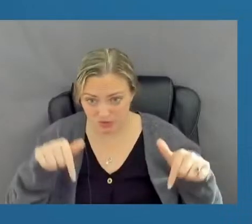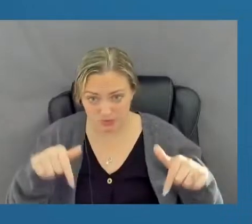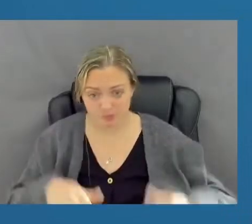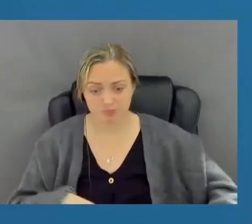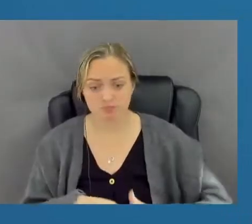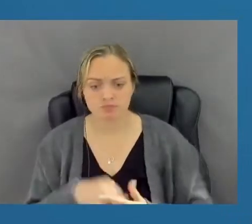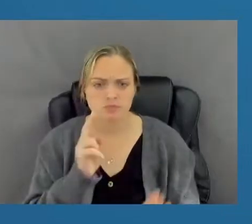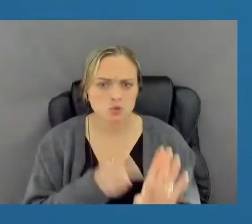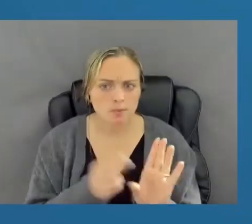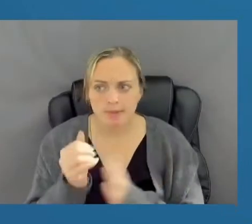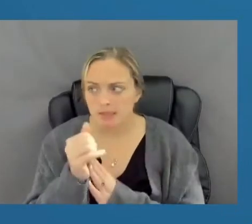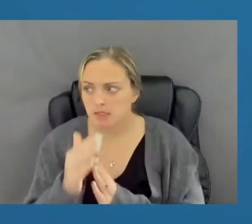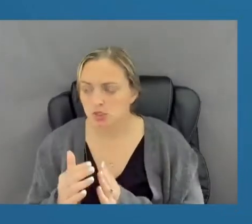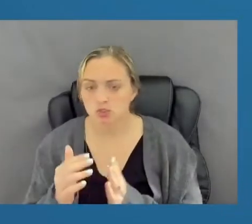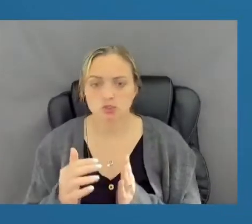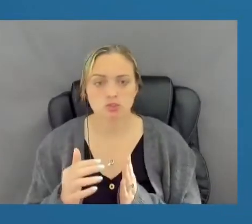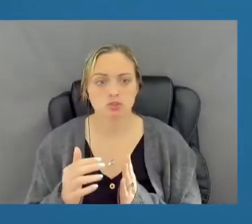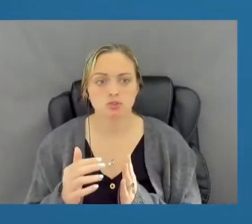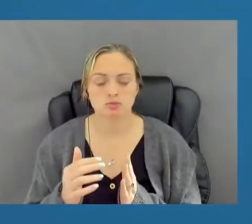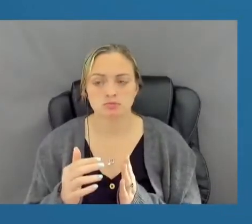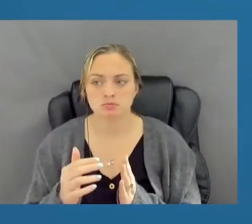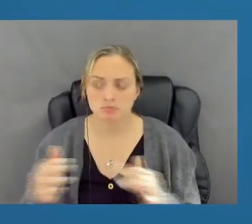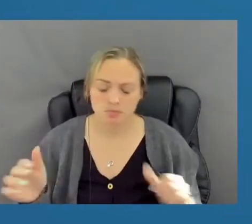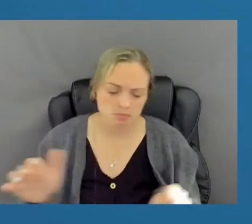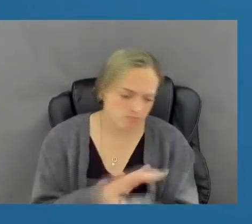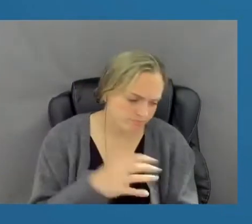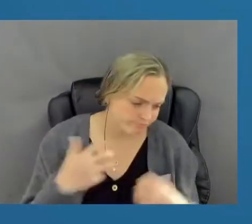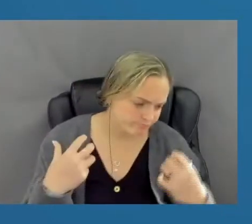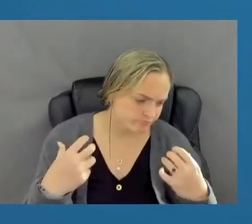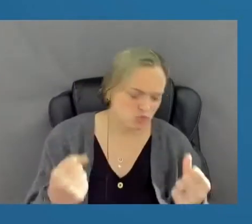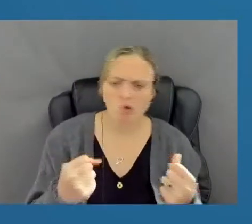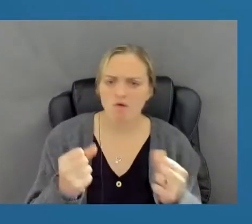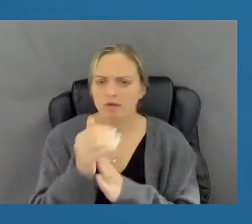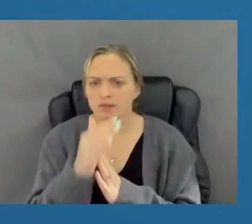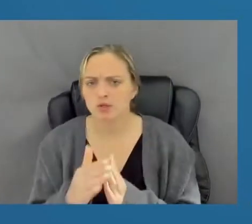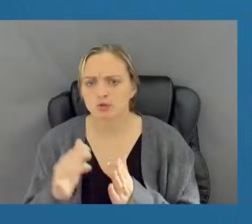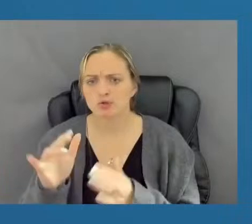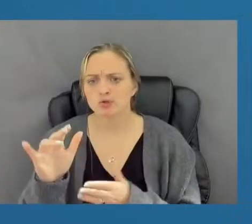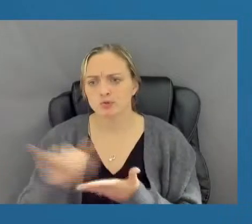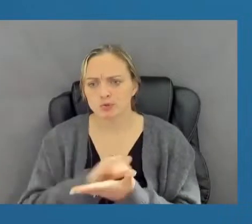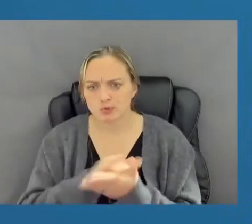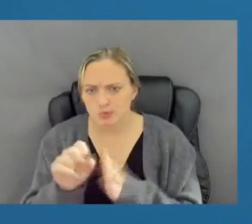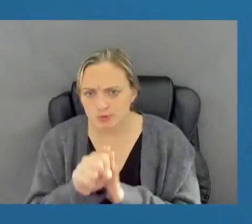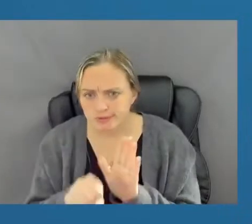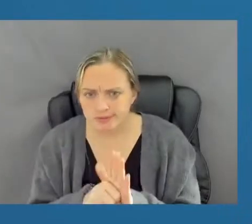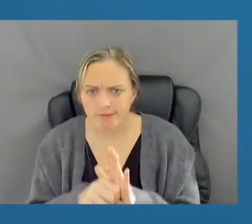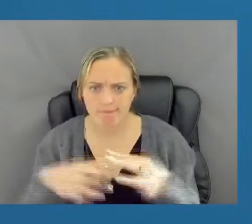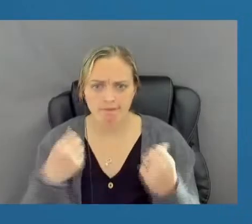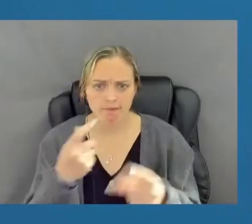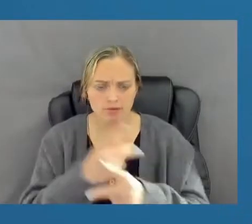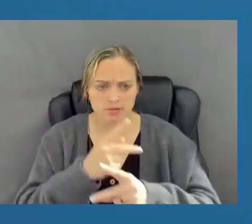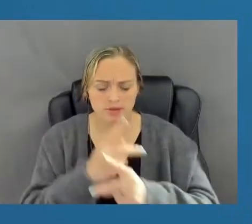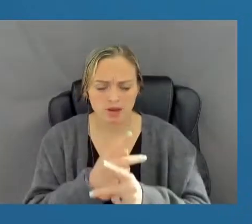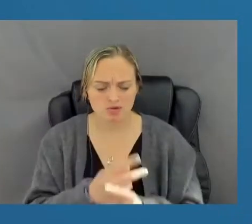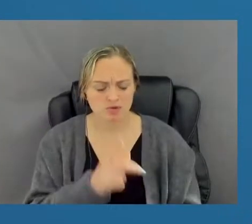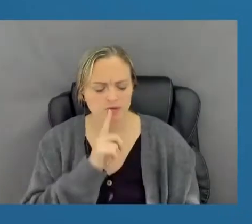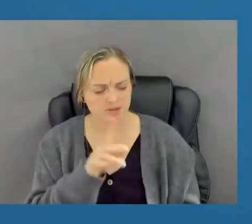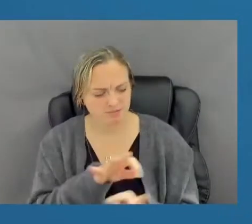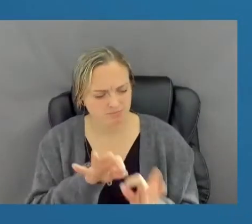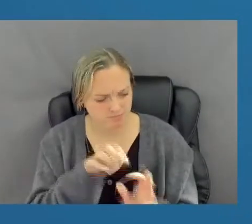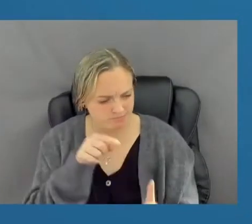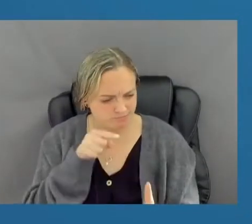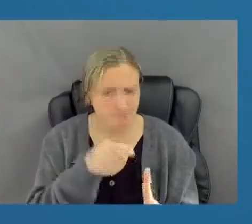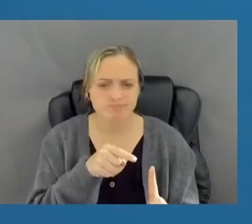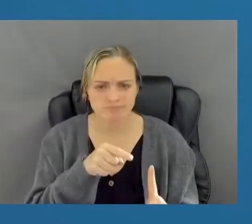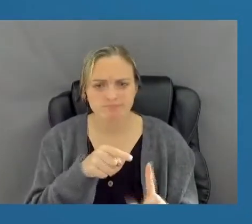by leaders, bold leaders of New York State healthcare organizations and the heart and soul, our